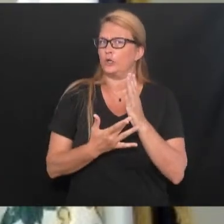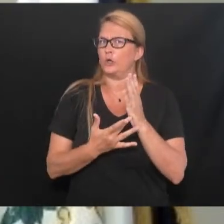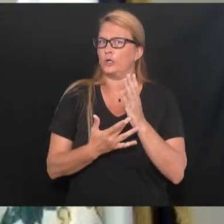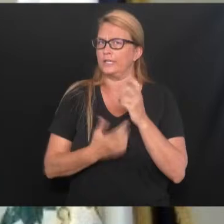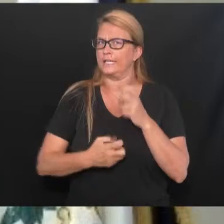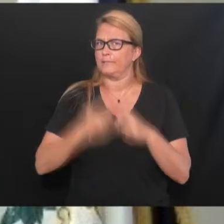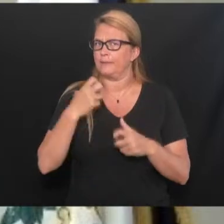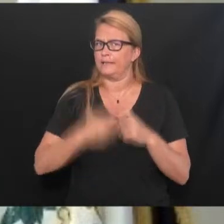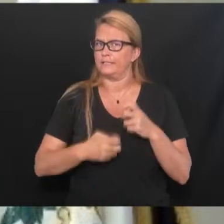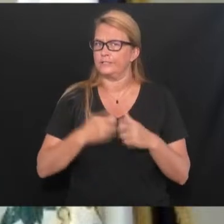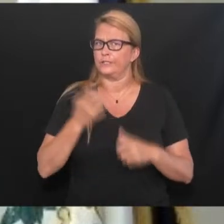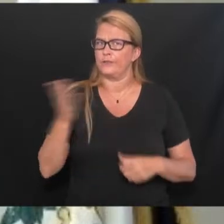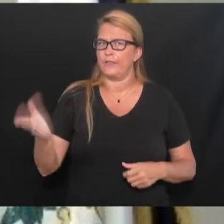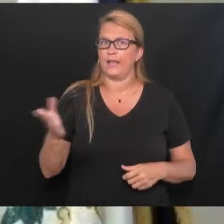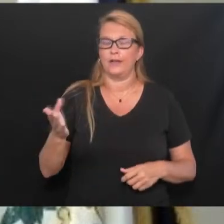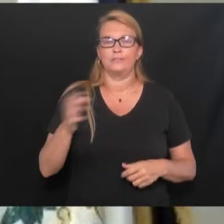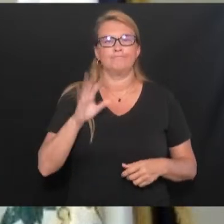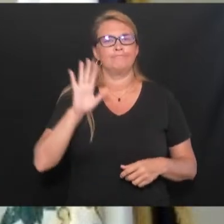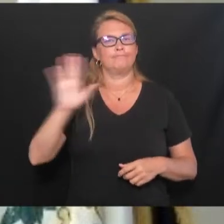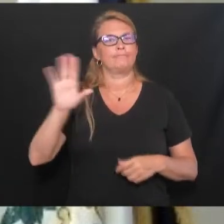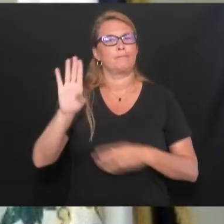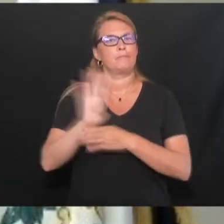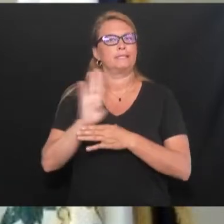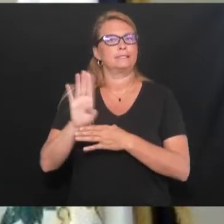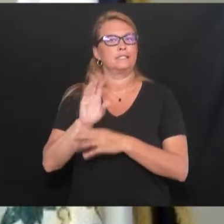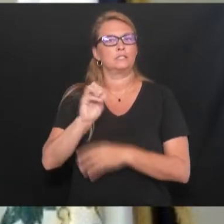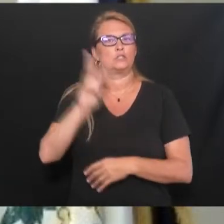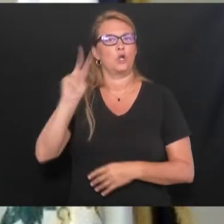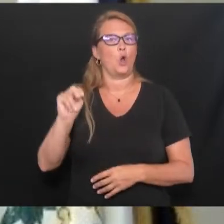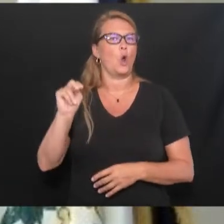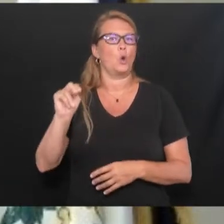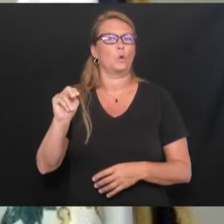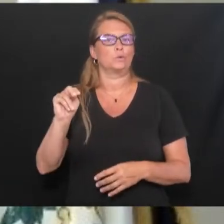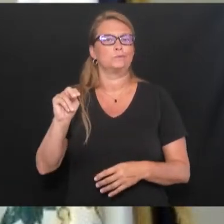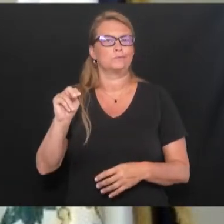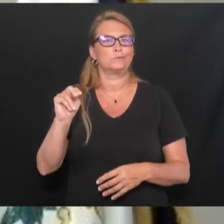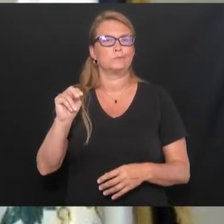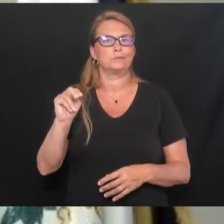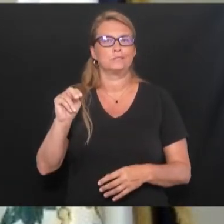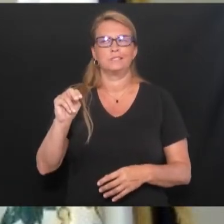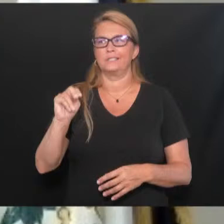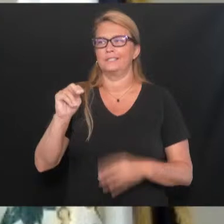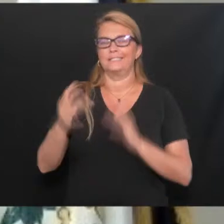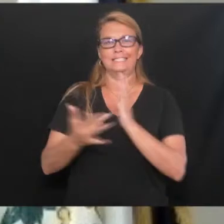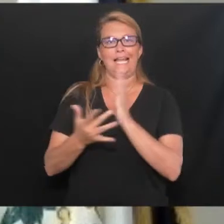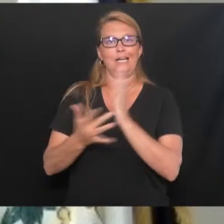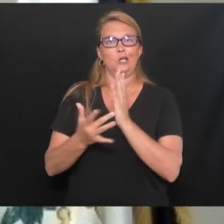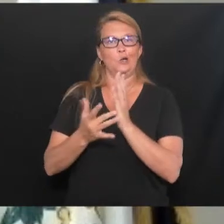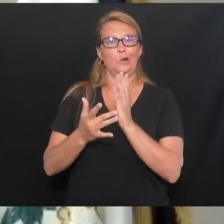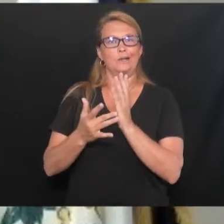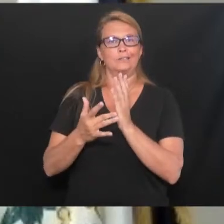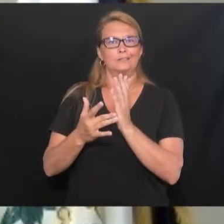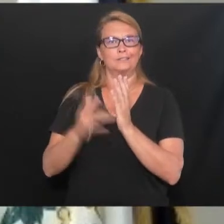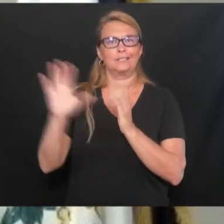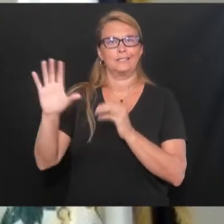by the vendor that is responsible for assuring that connections are made between all of the labs in the state and